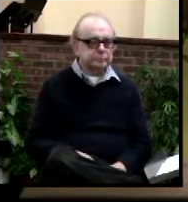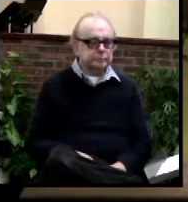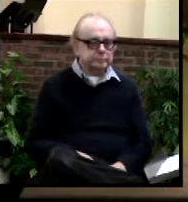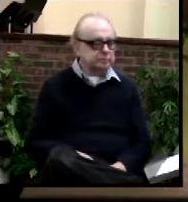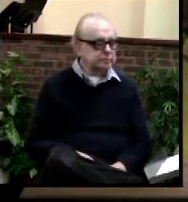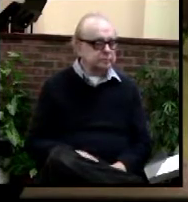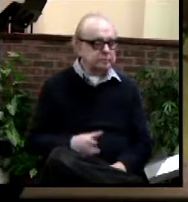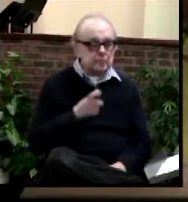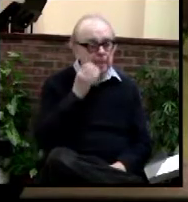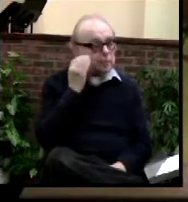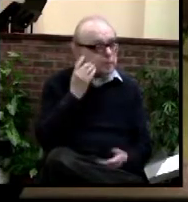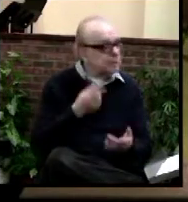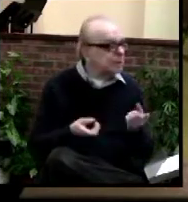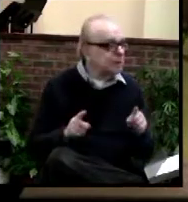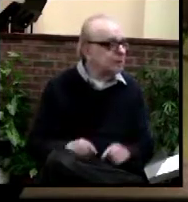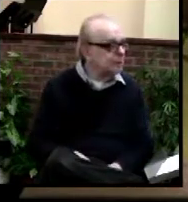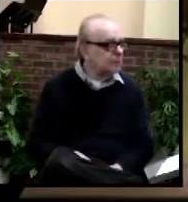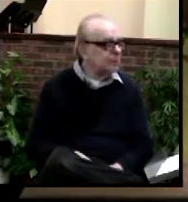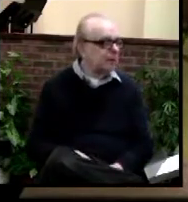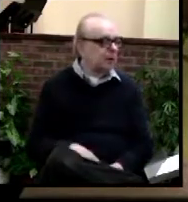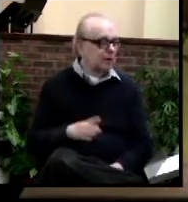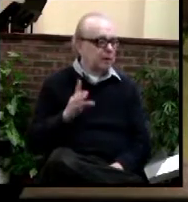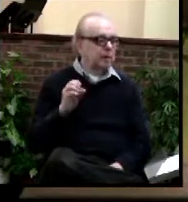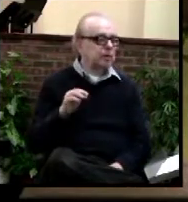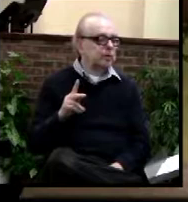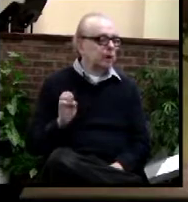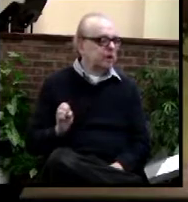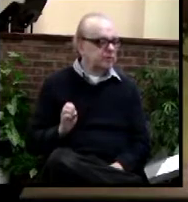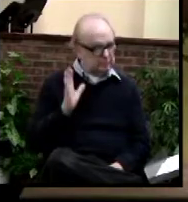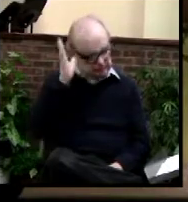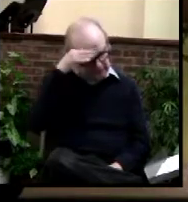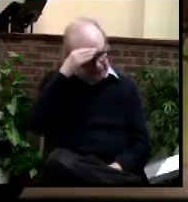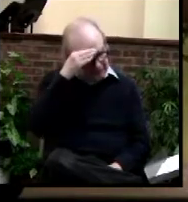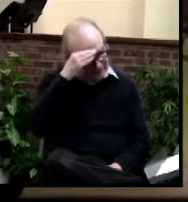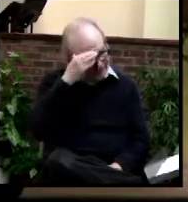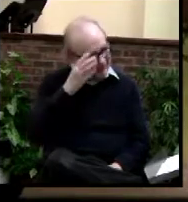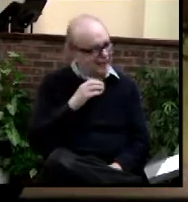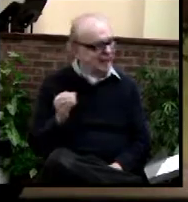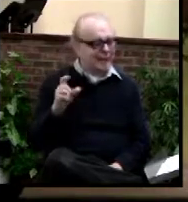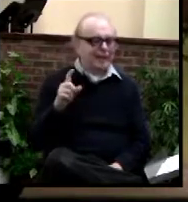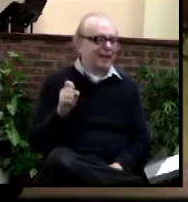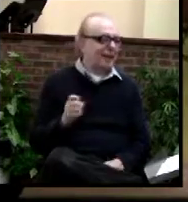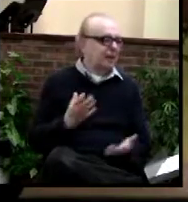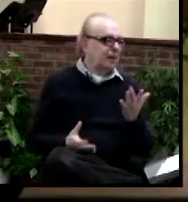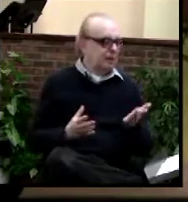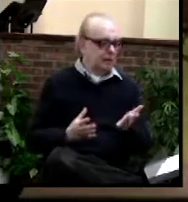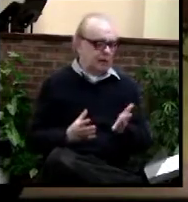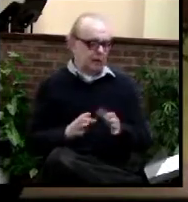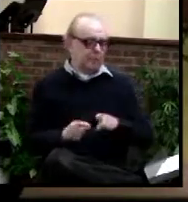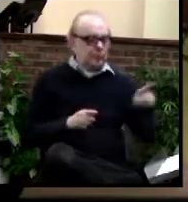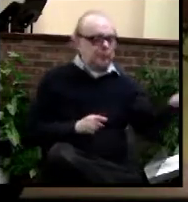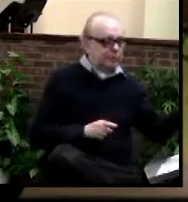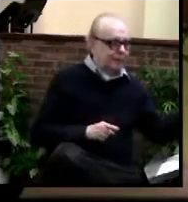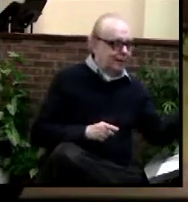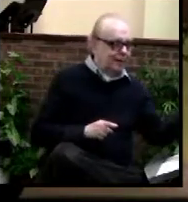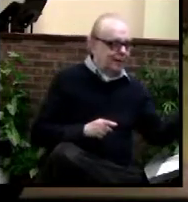who knows? Donkeys are stubborn. That ox may try to pull this away,